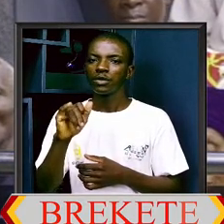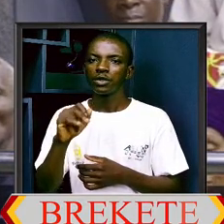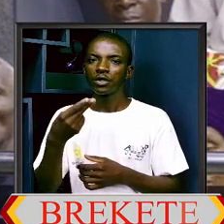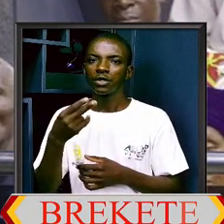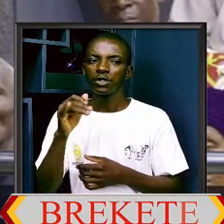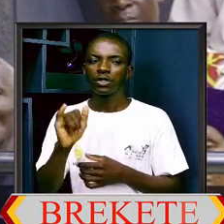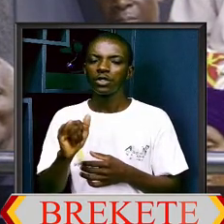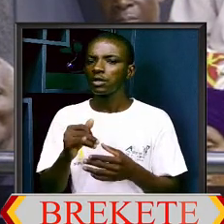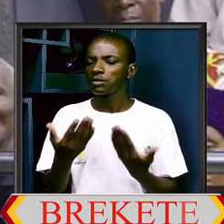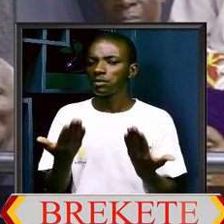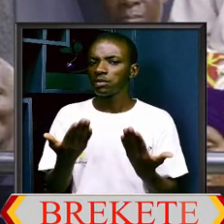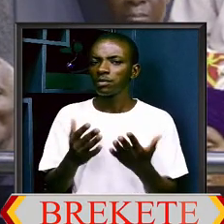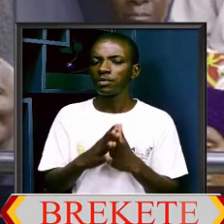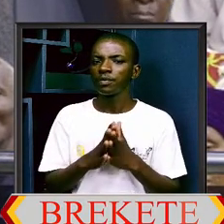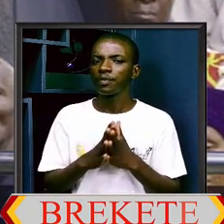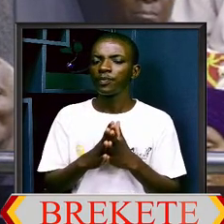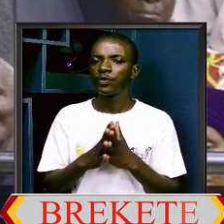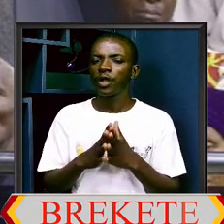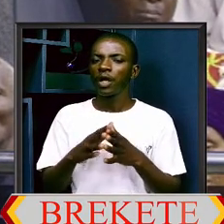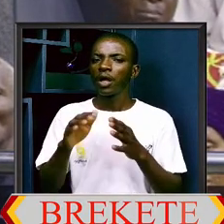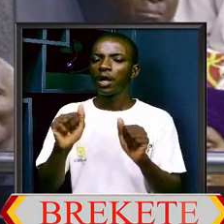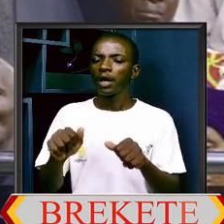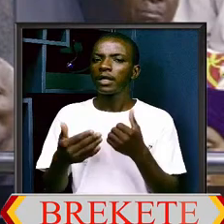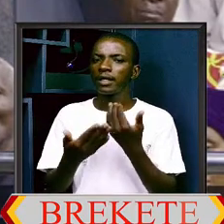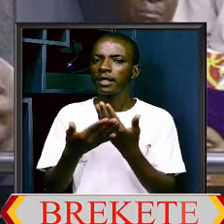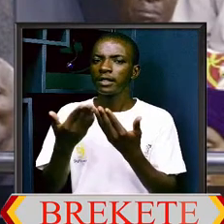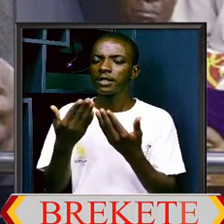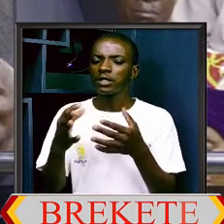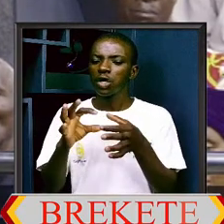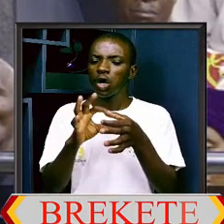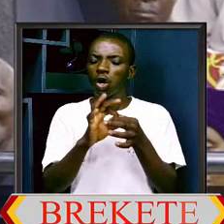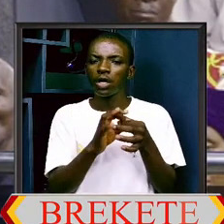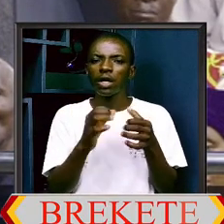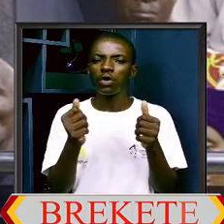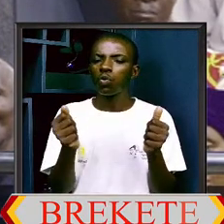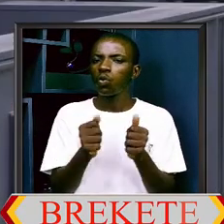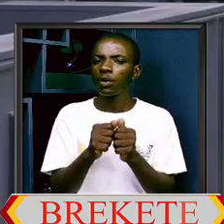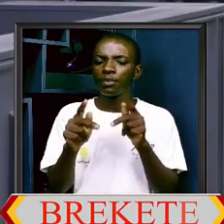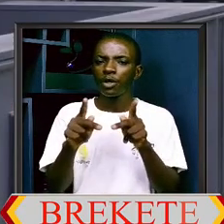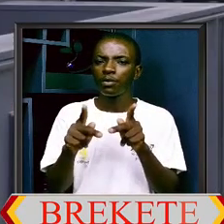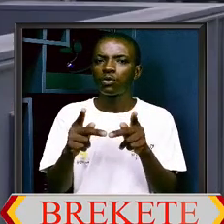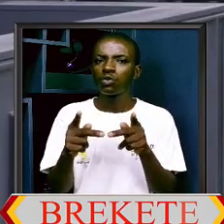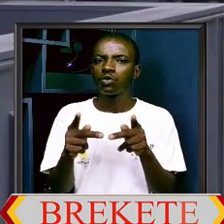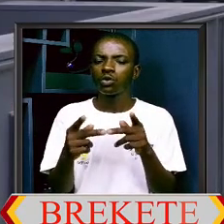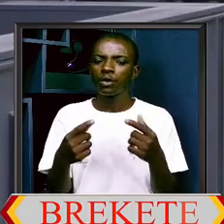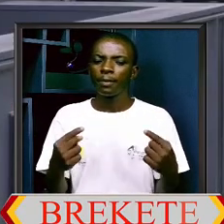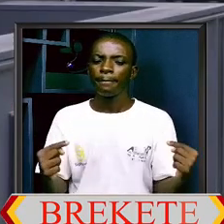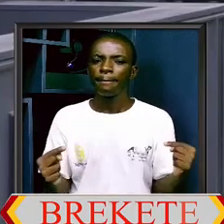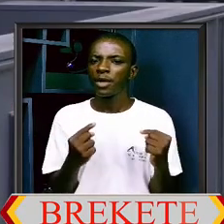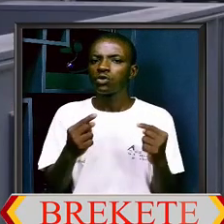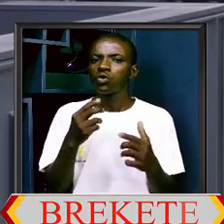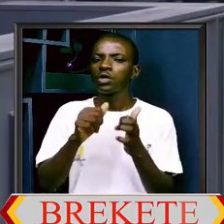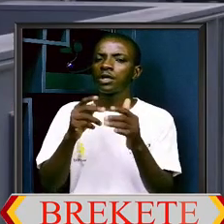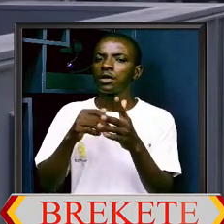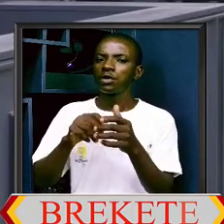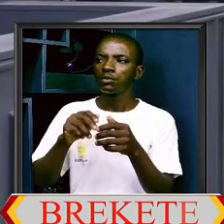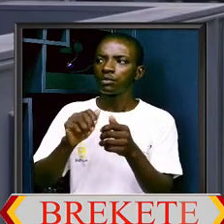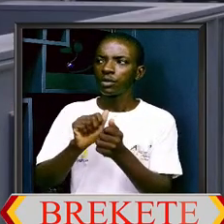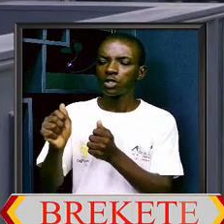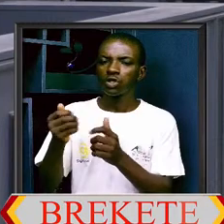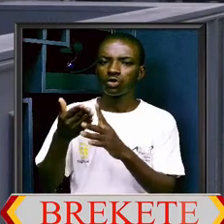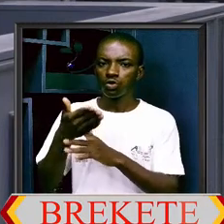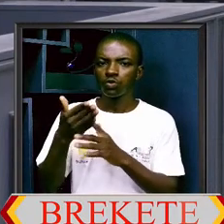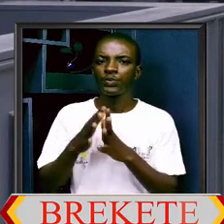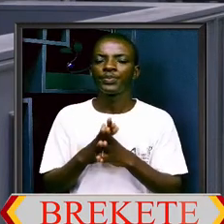empathy I beu I can easily connect with people paying them waiting them they pass